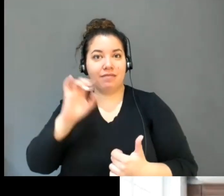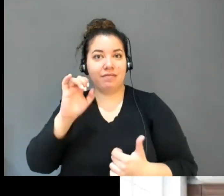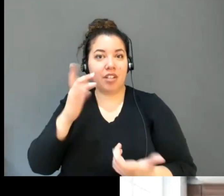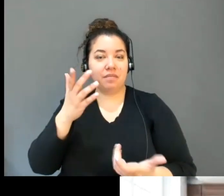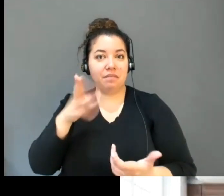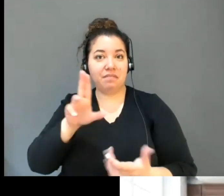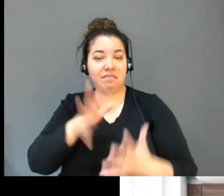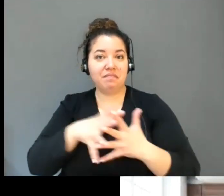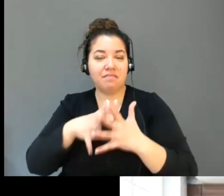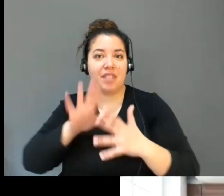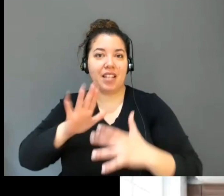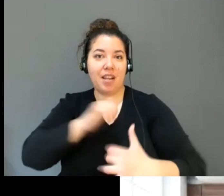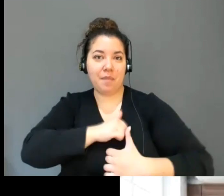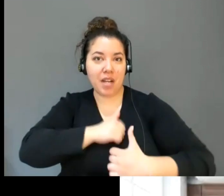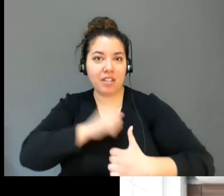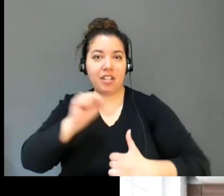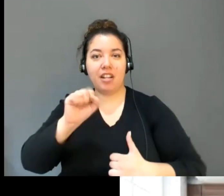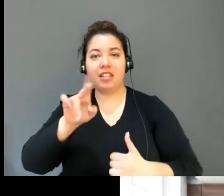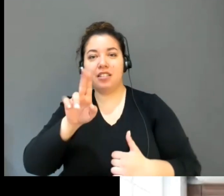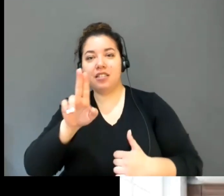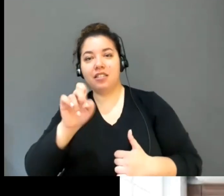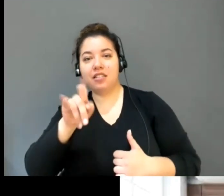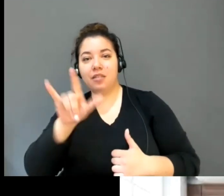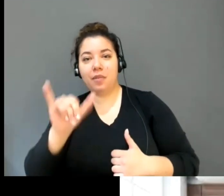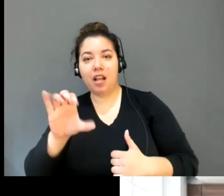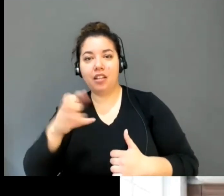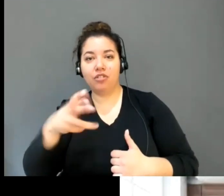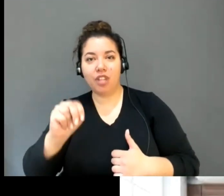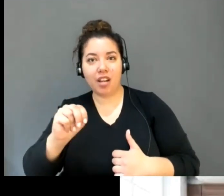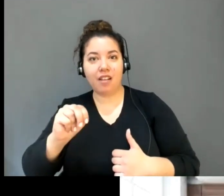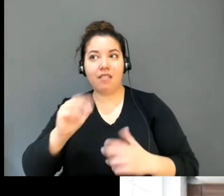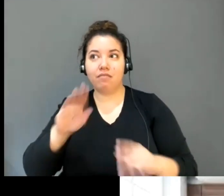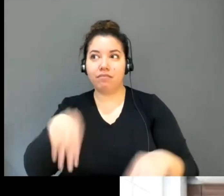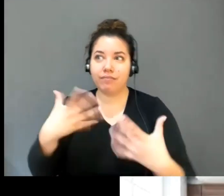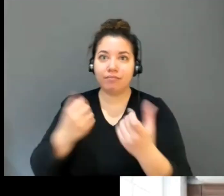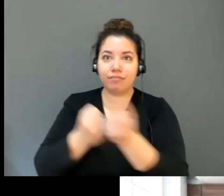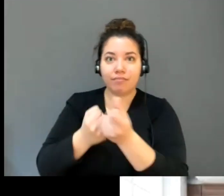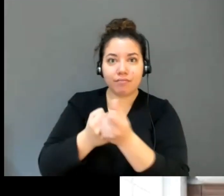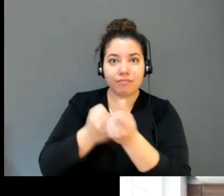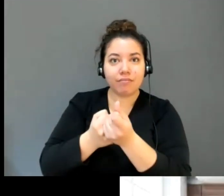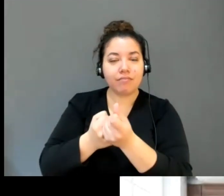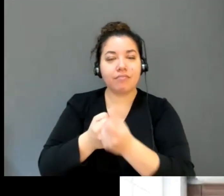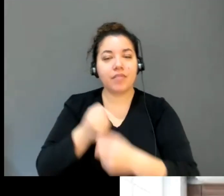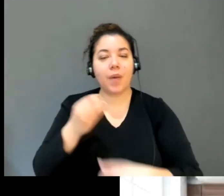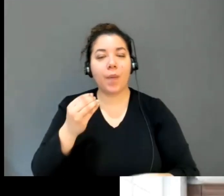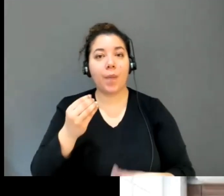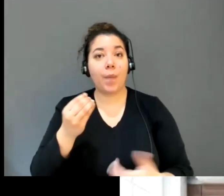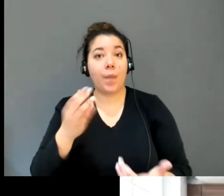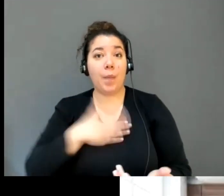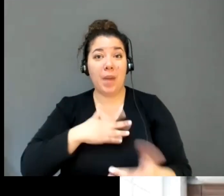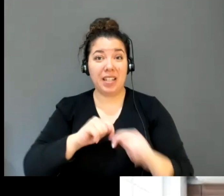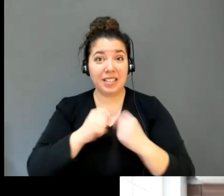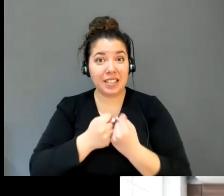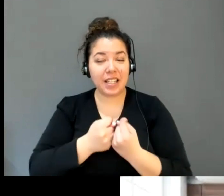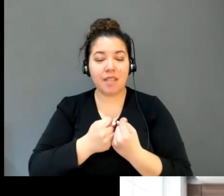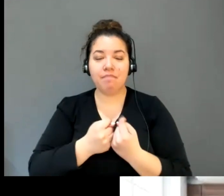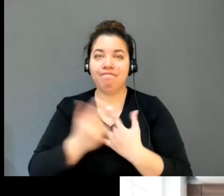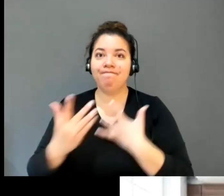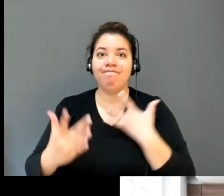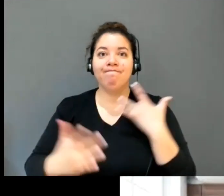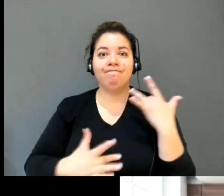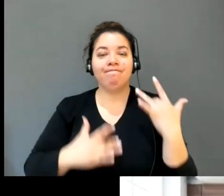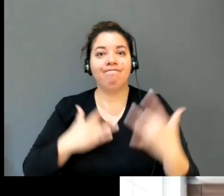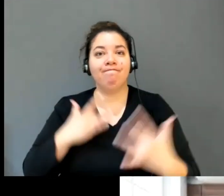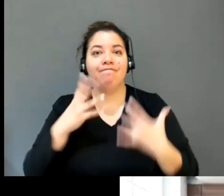that just everybody, if you're a member of my team, you are stoked to get up and work every day doing